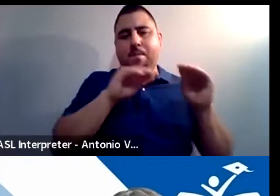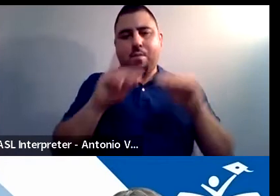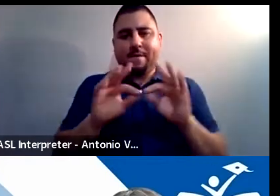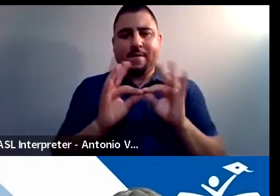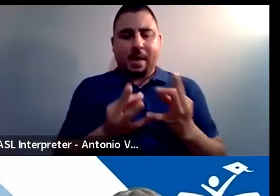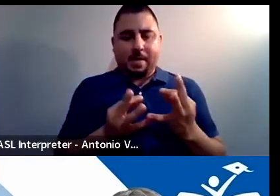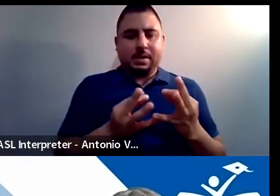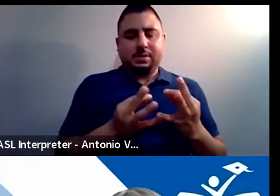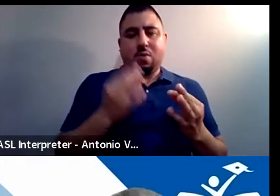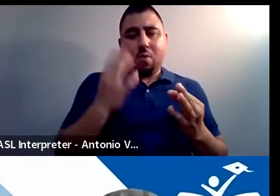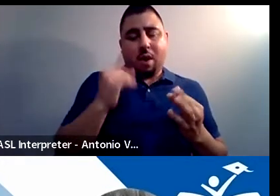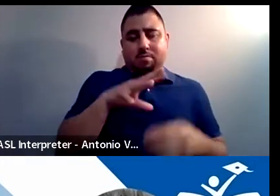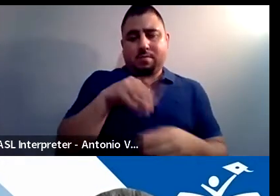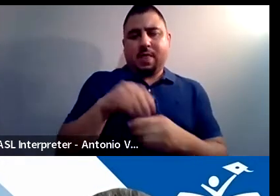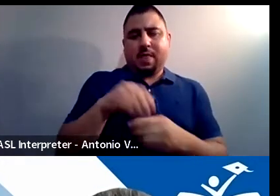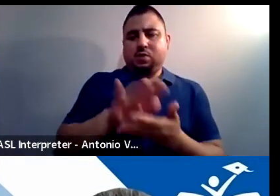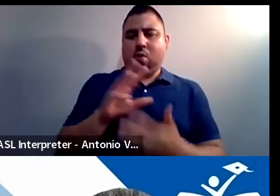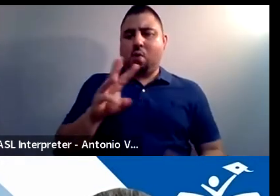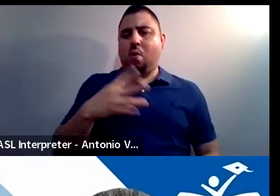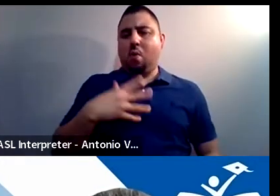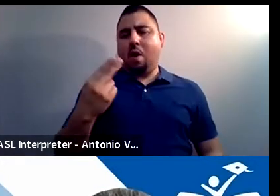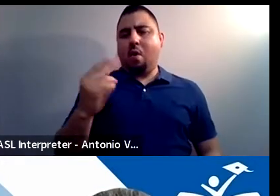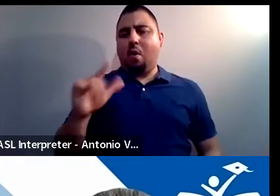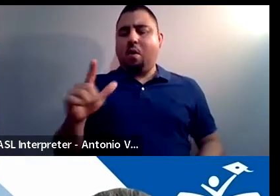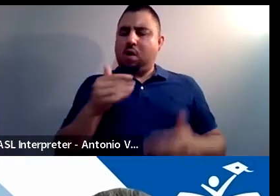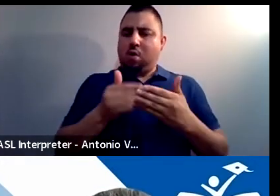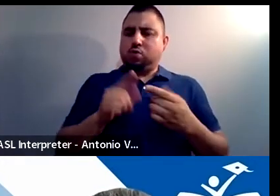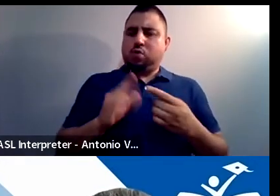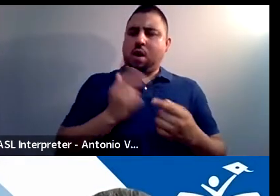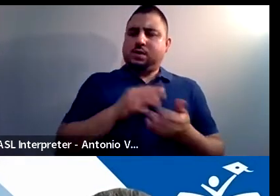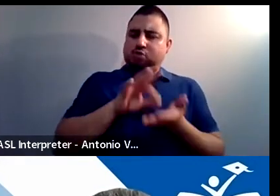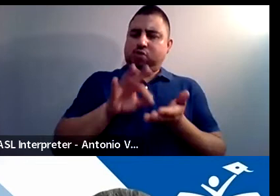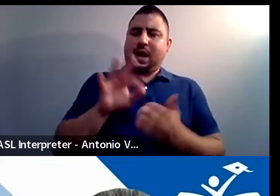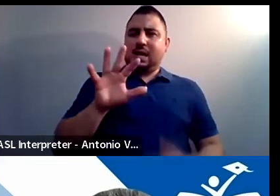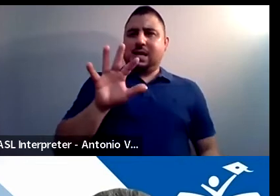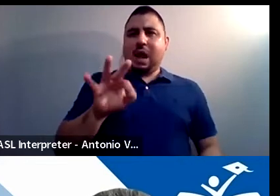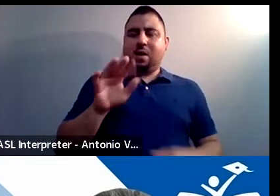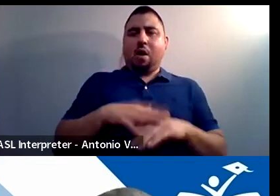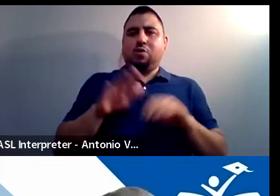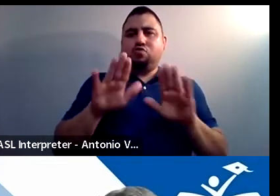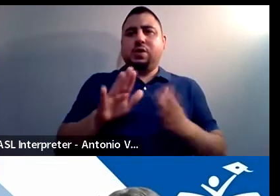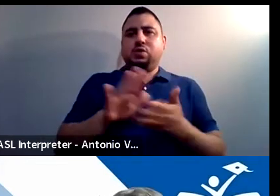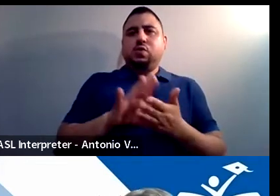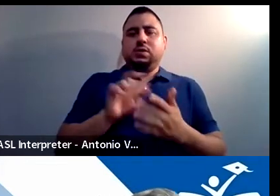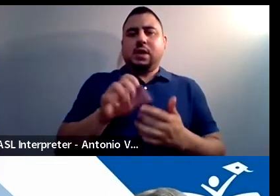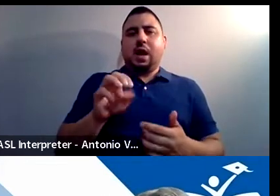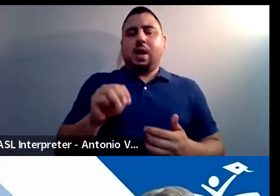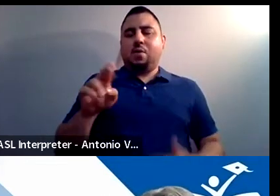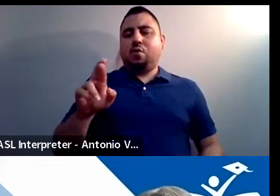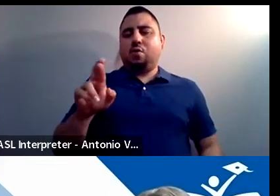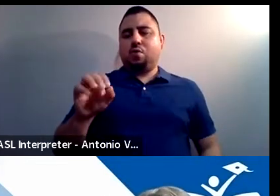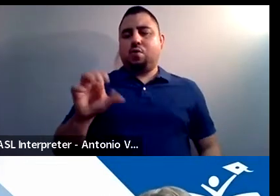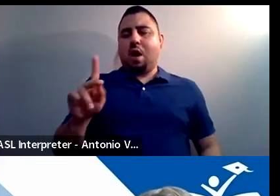of it. Whitehall is very close to us and rated quite highly, even ranking a 9 on greatschools.com, while Rockledge barely merits a